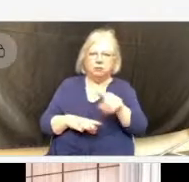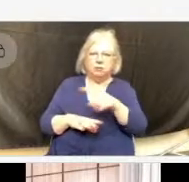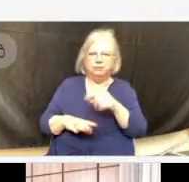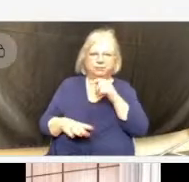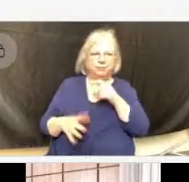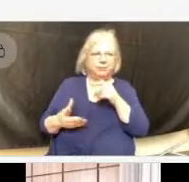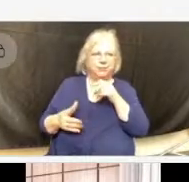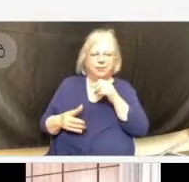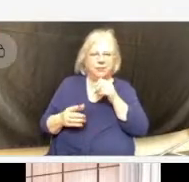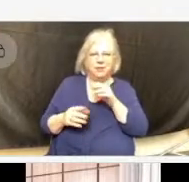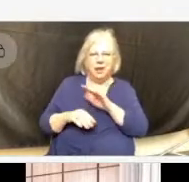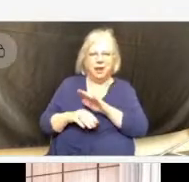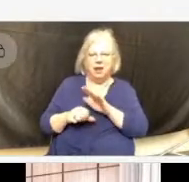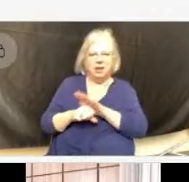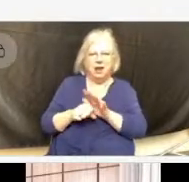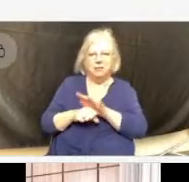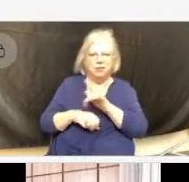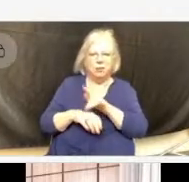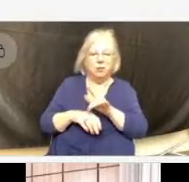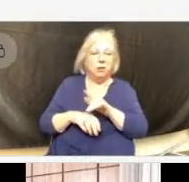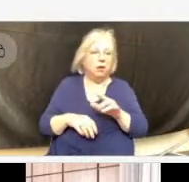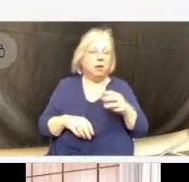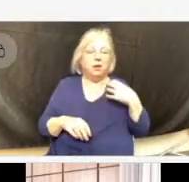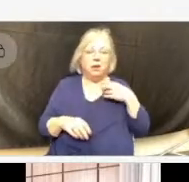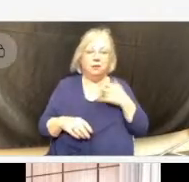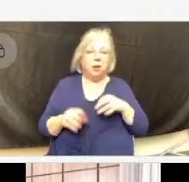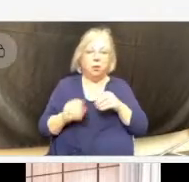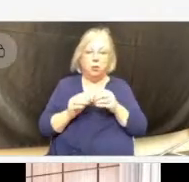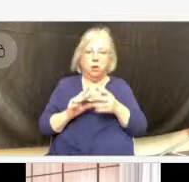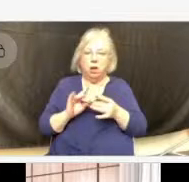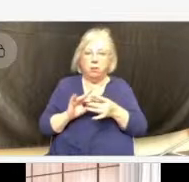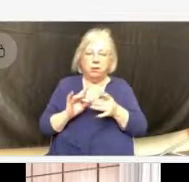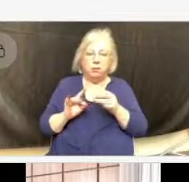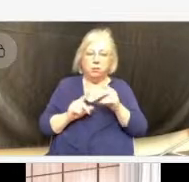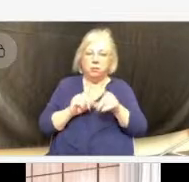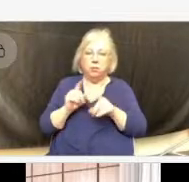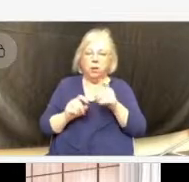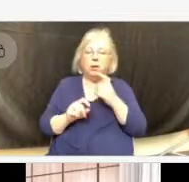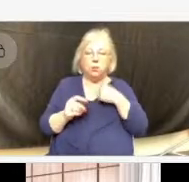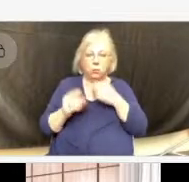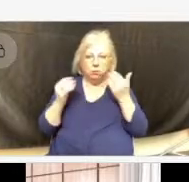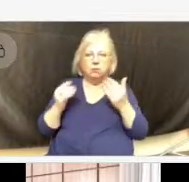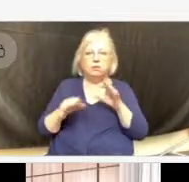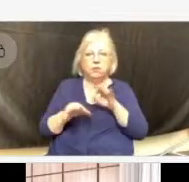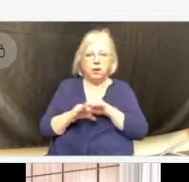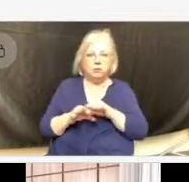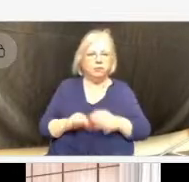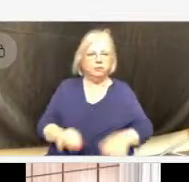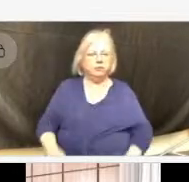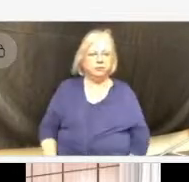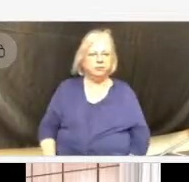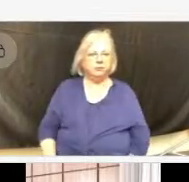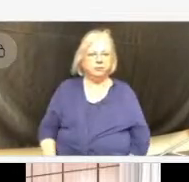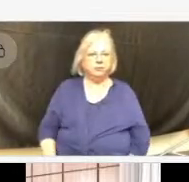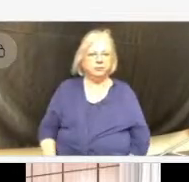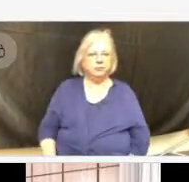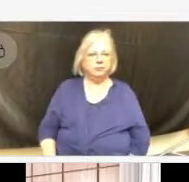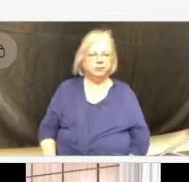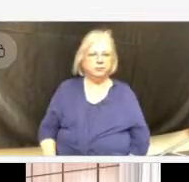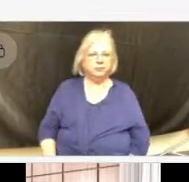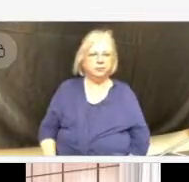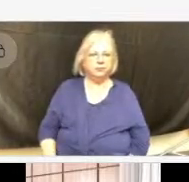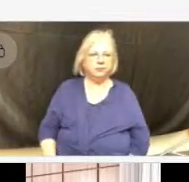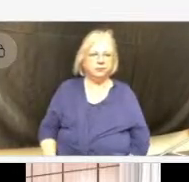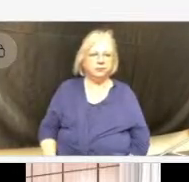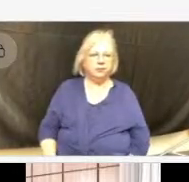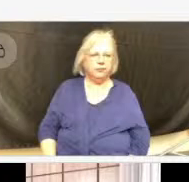Well, if no more questions or comments from the commissioners, I guess we'll take a motion. Okay. I move for the